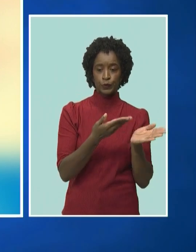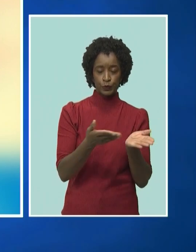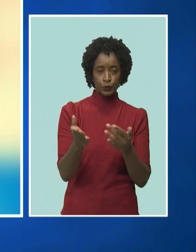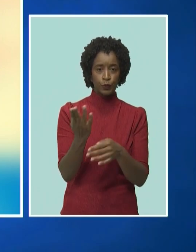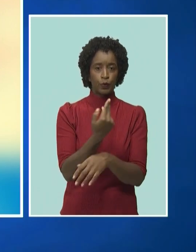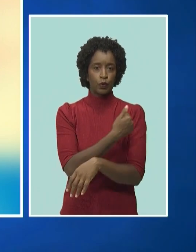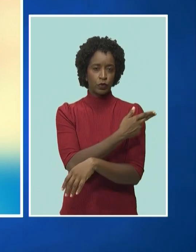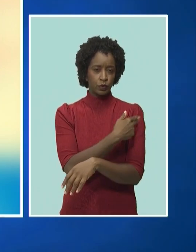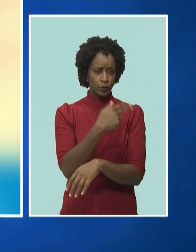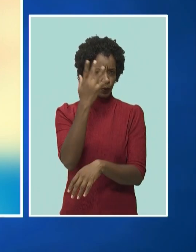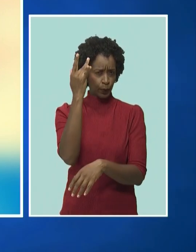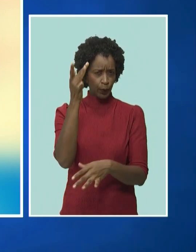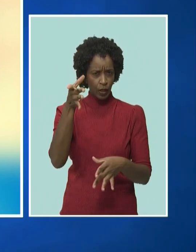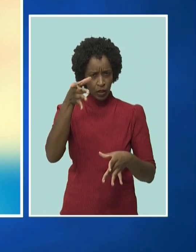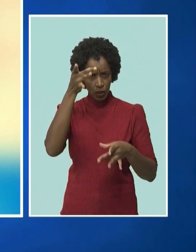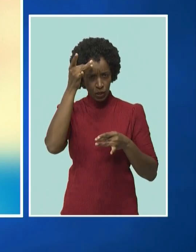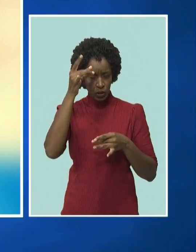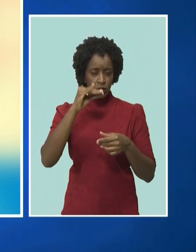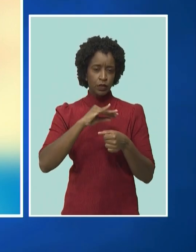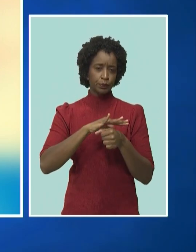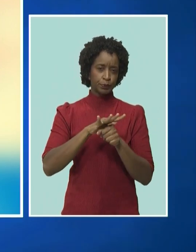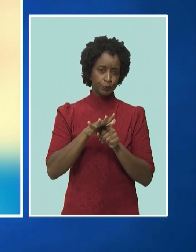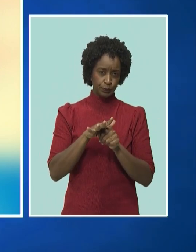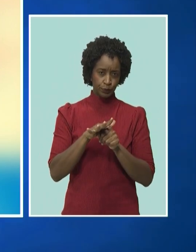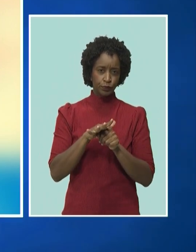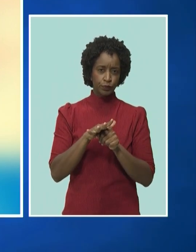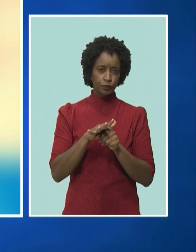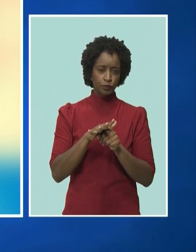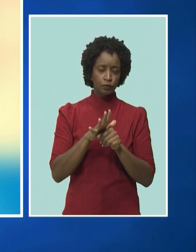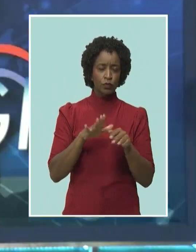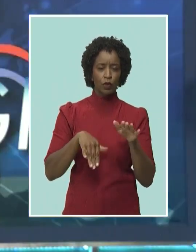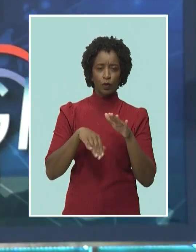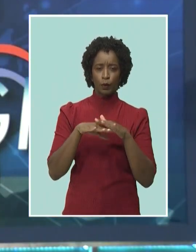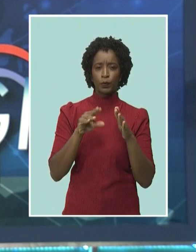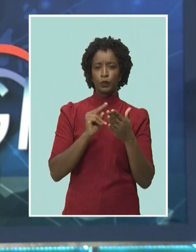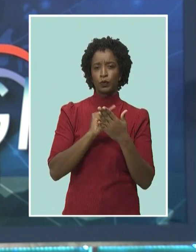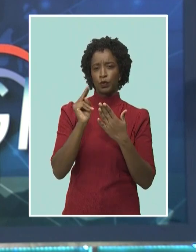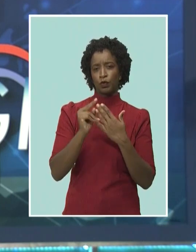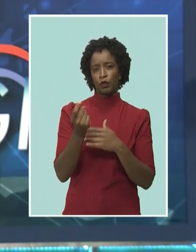a result of COVID-19 related illness up to November 11th.